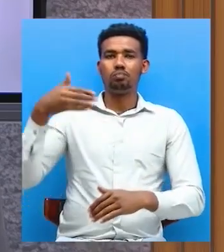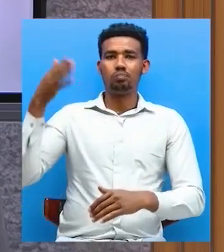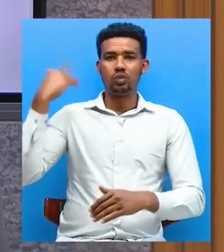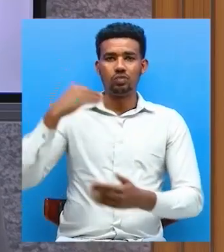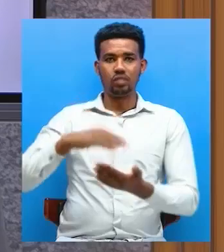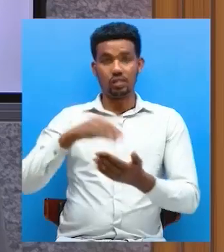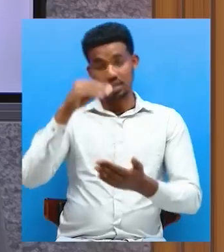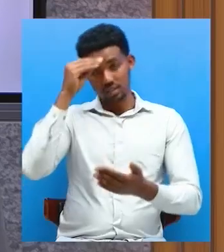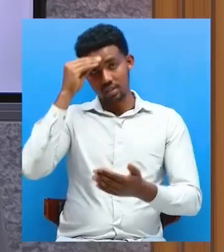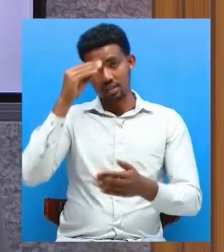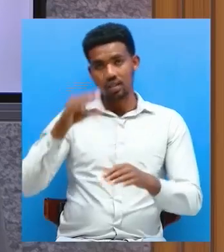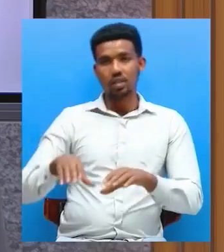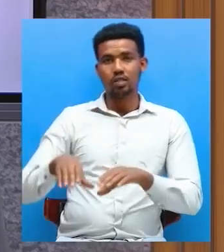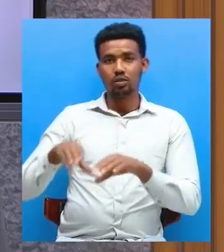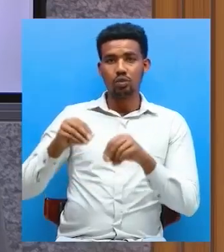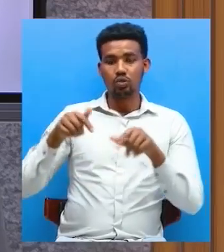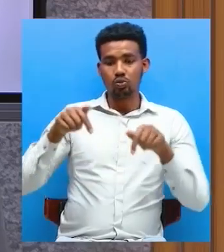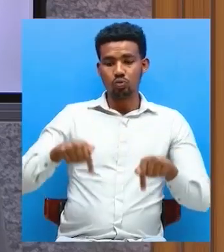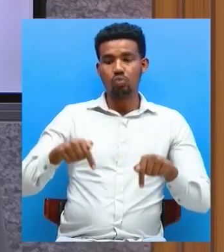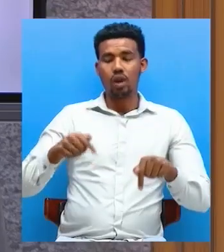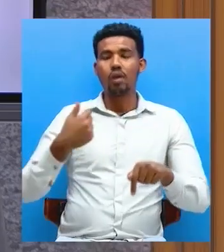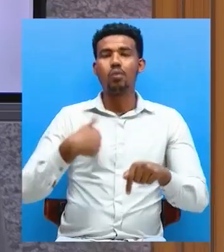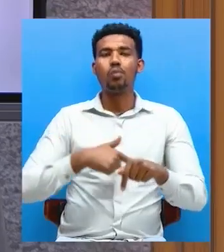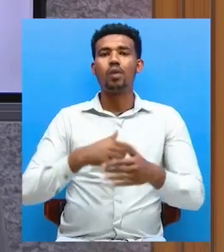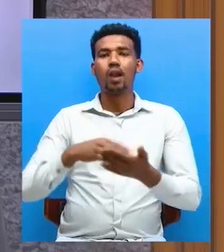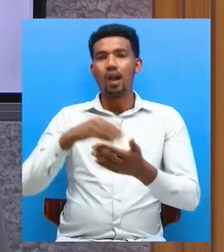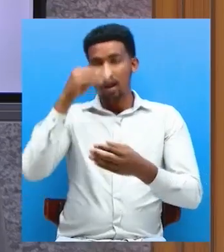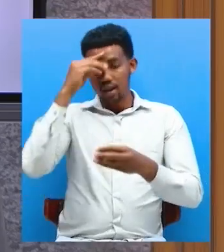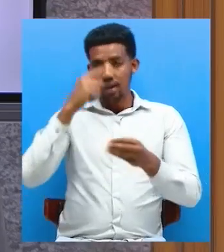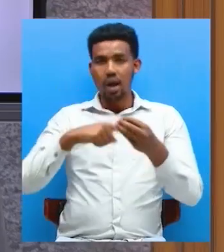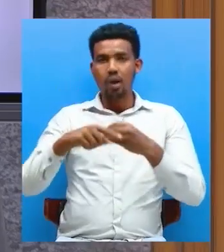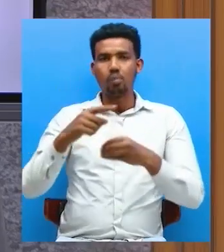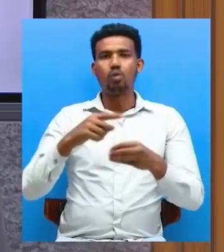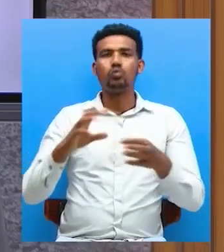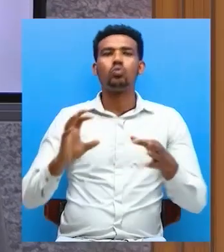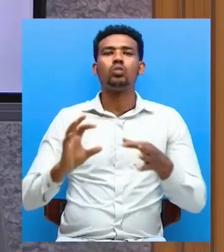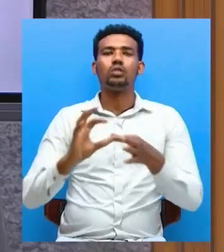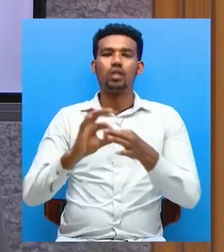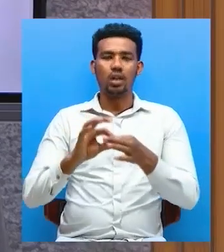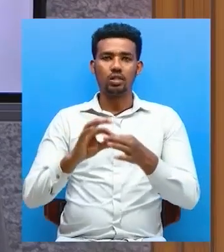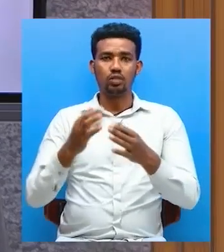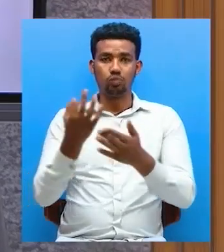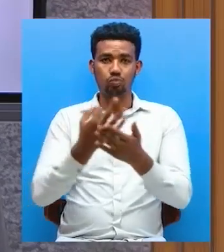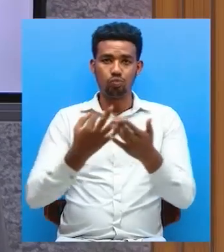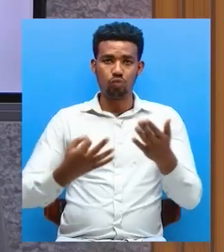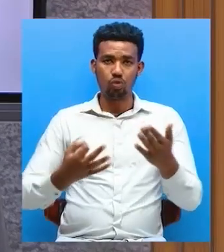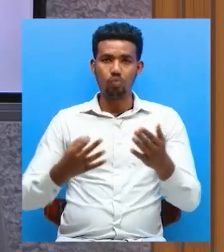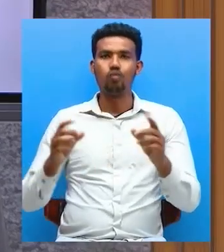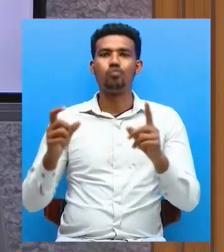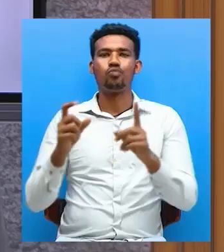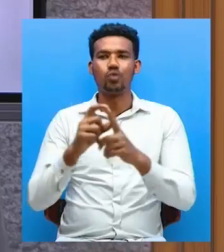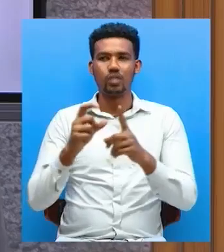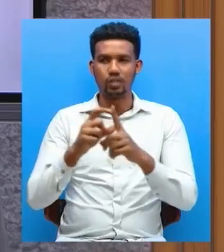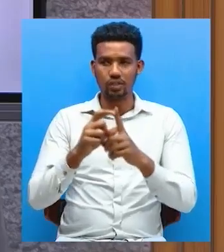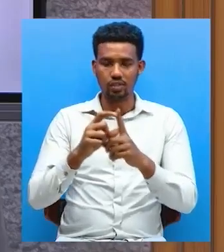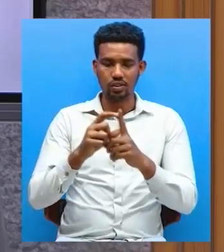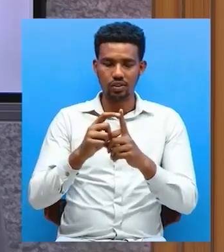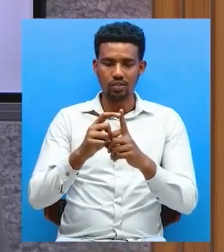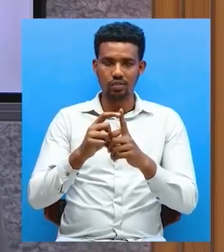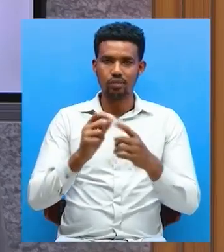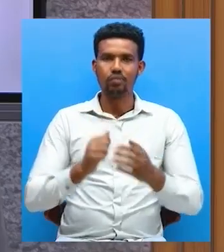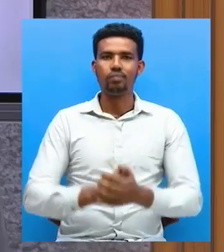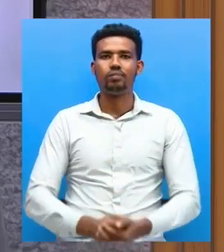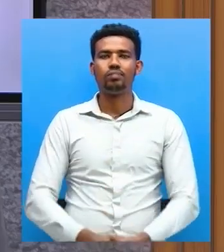lesson. Students, today we are going to learn about contracted form of words, contracted word